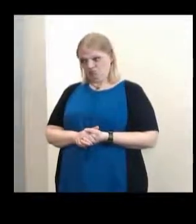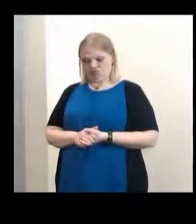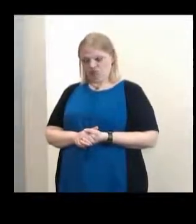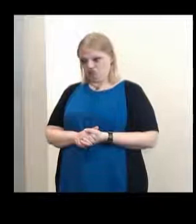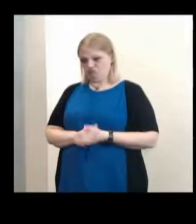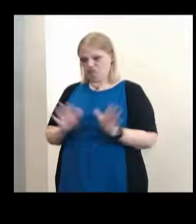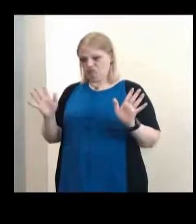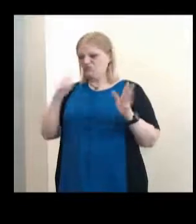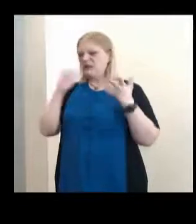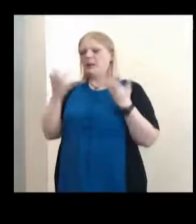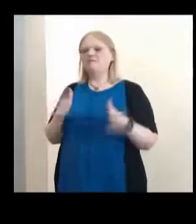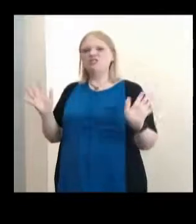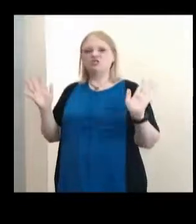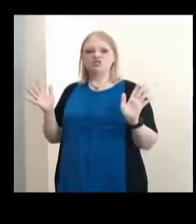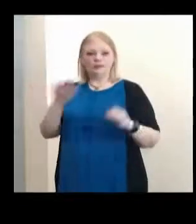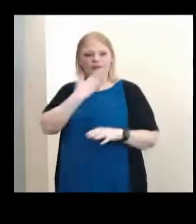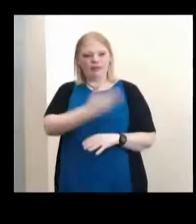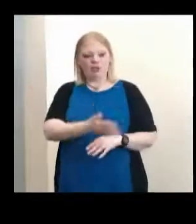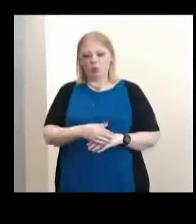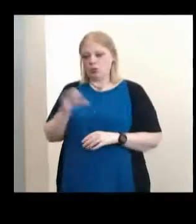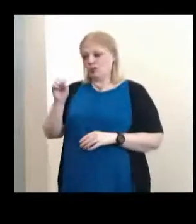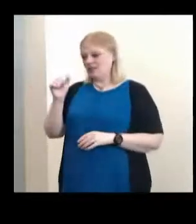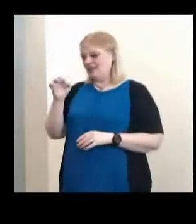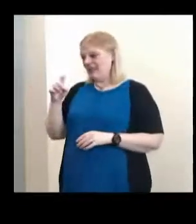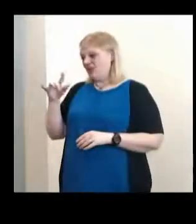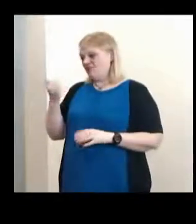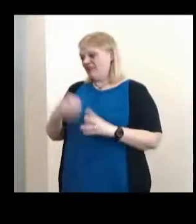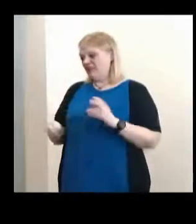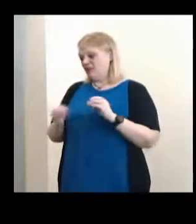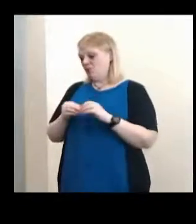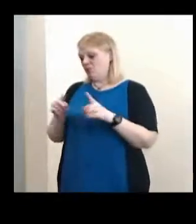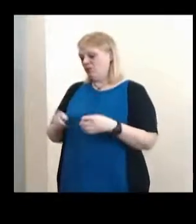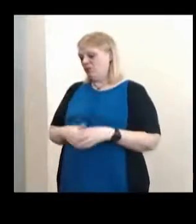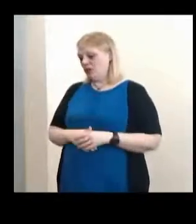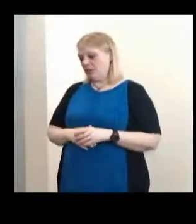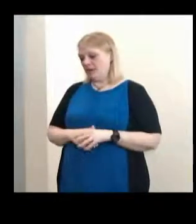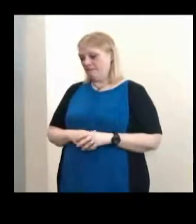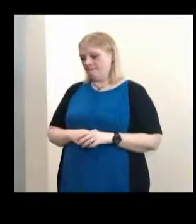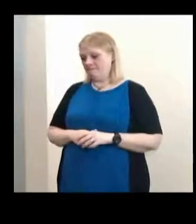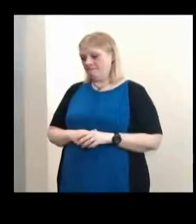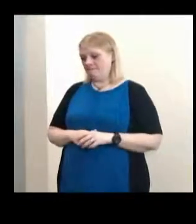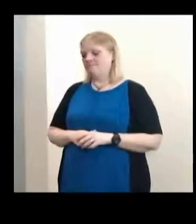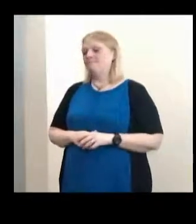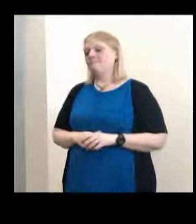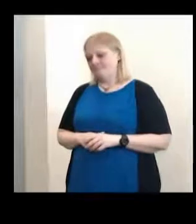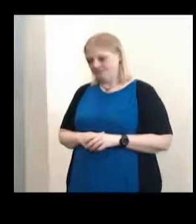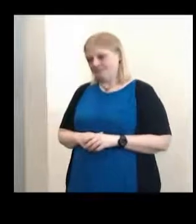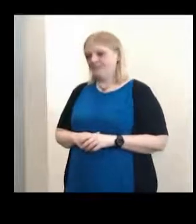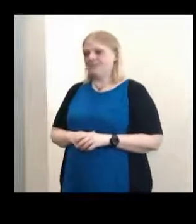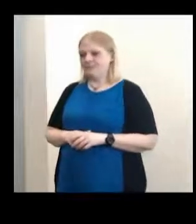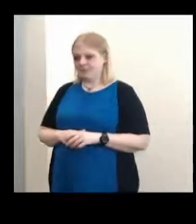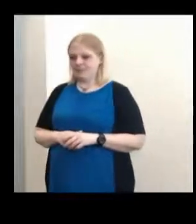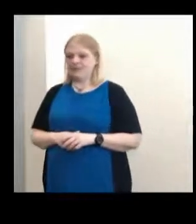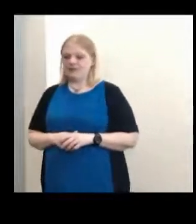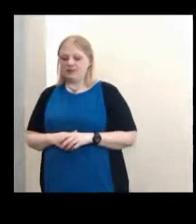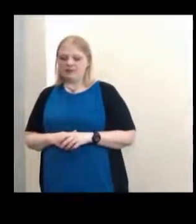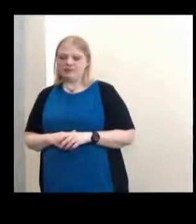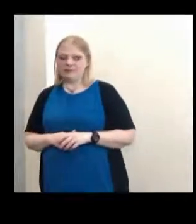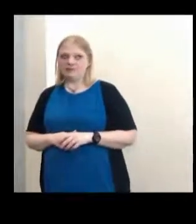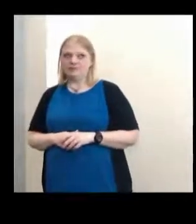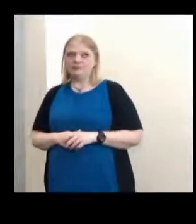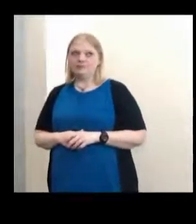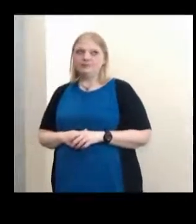Okay, I'm Brendan. actually all set, Mark. Okay, thanks, Brendan. Sandra, do you have any more questions from Buffalo News? Yes. It